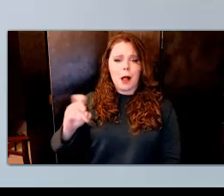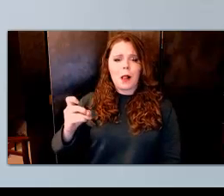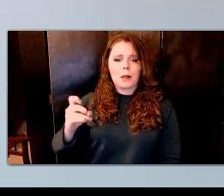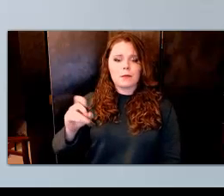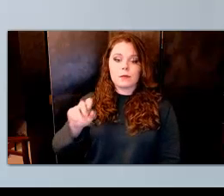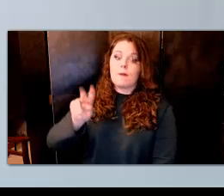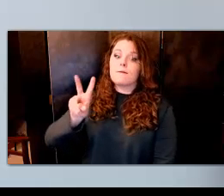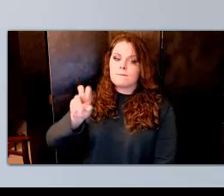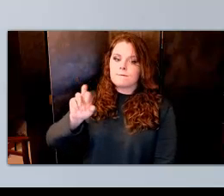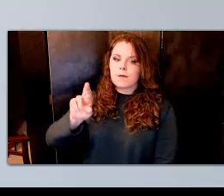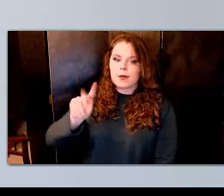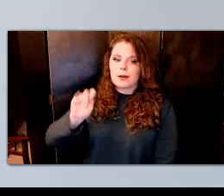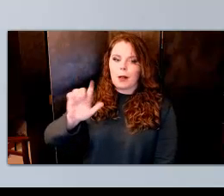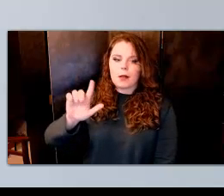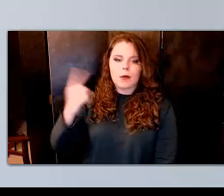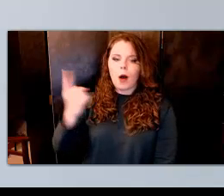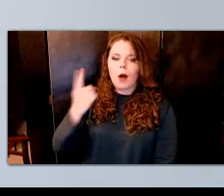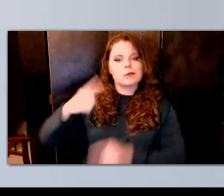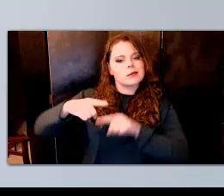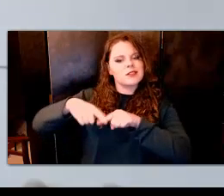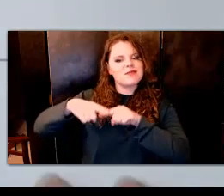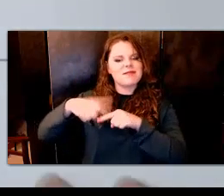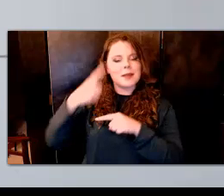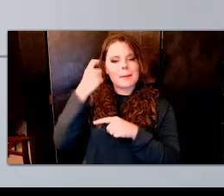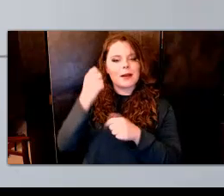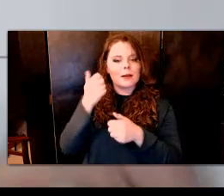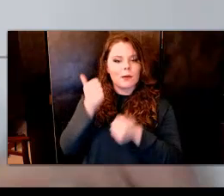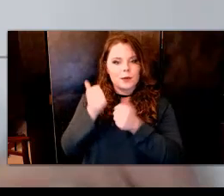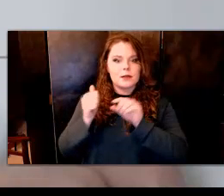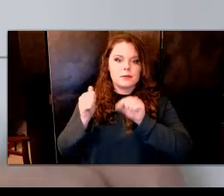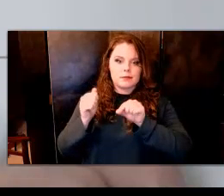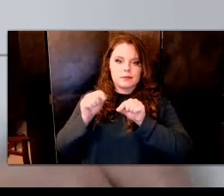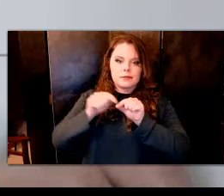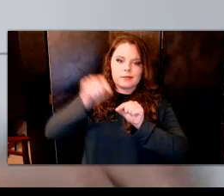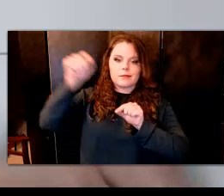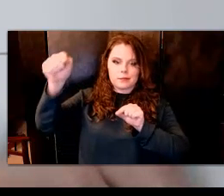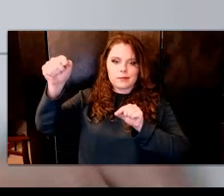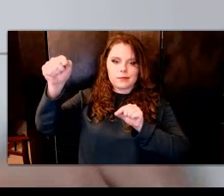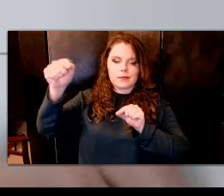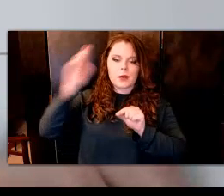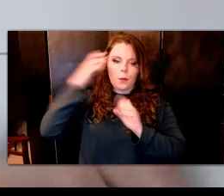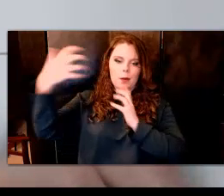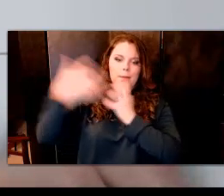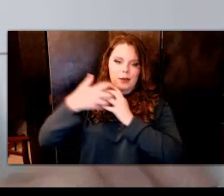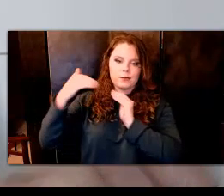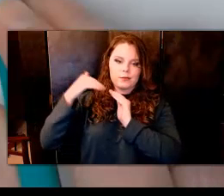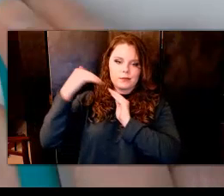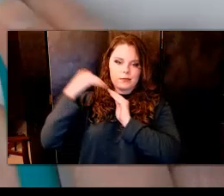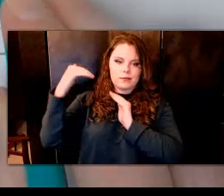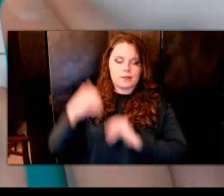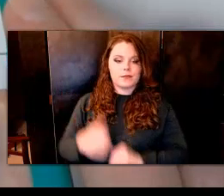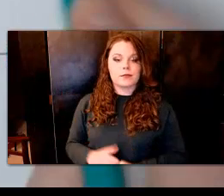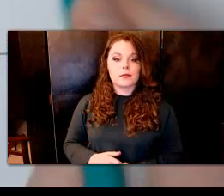it will always be 20 degrees as well. And then you also have adjacent, and this one is a little bit different. There's not a